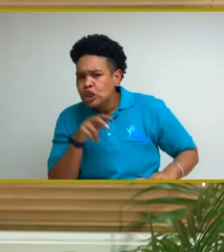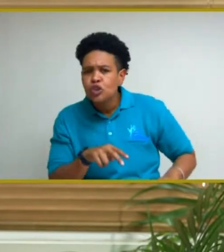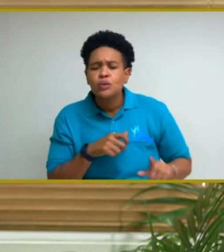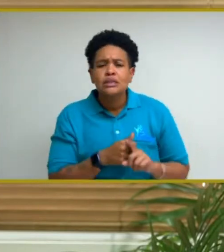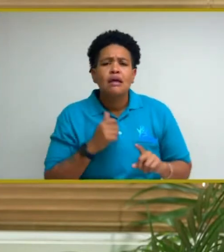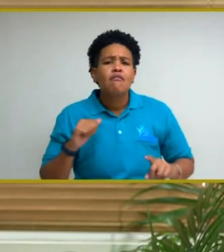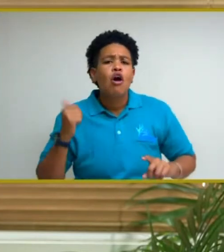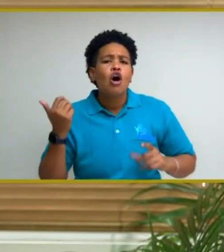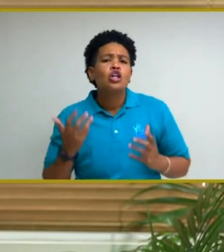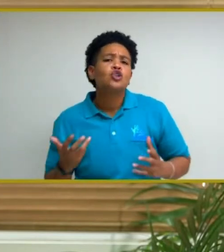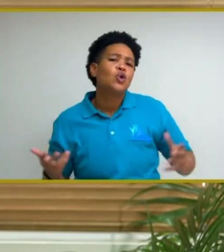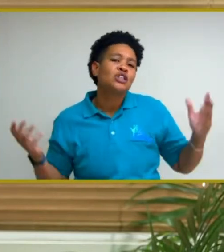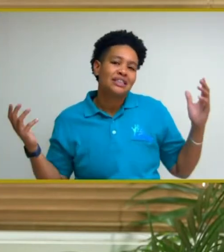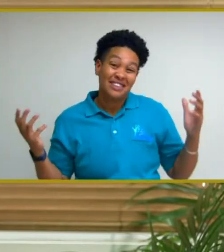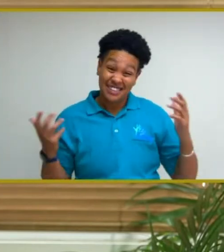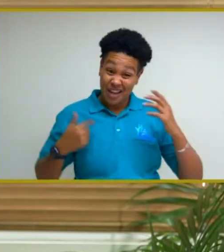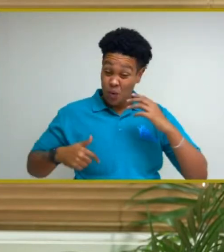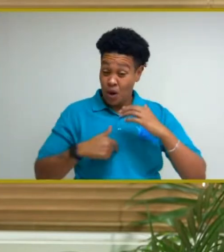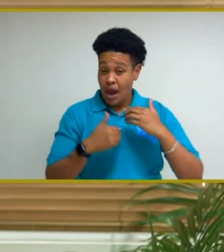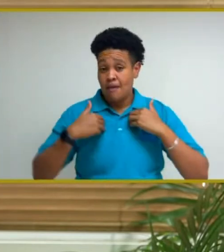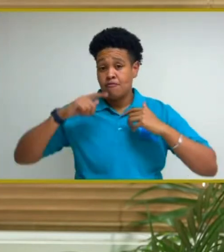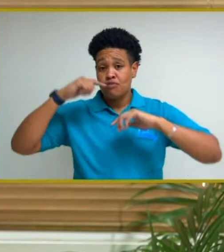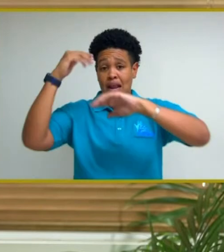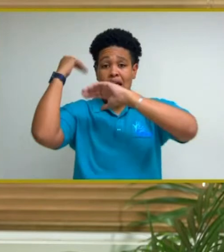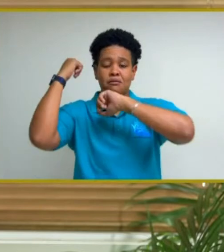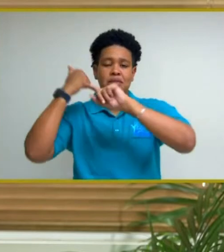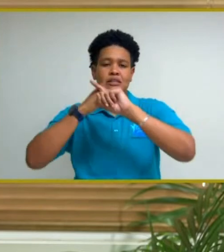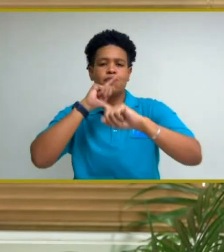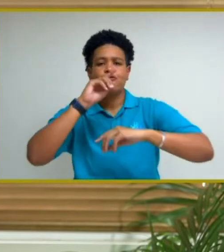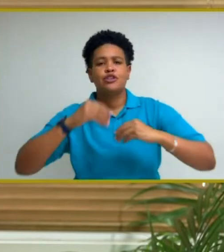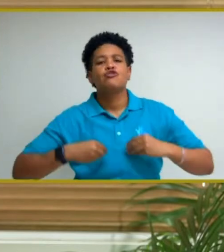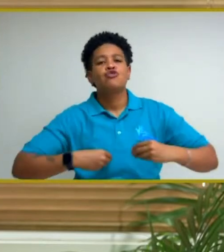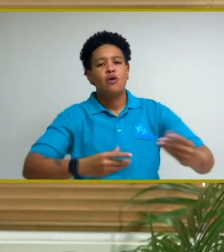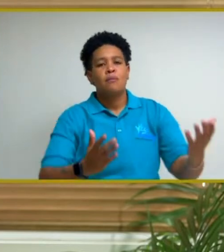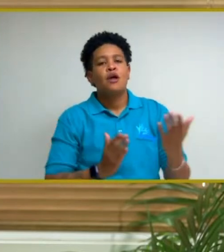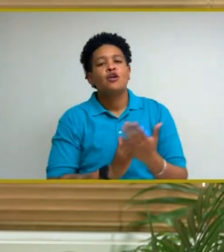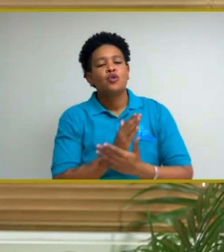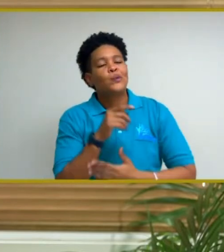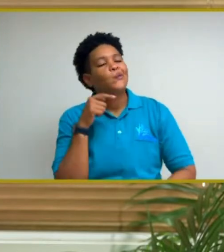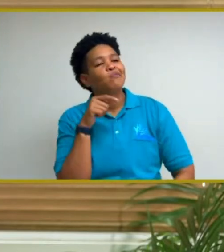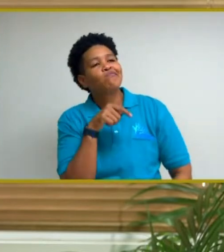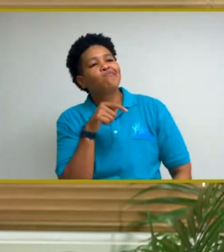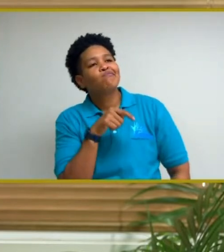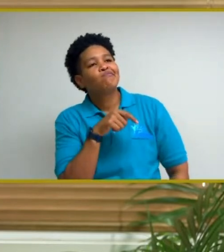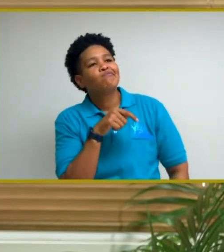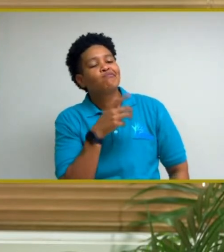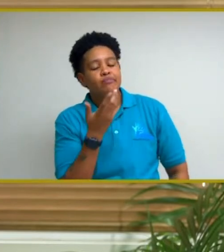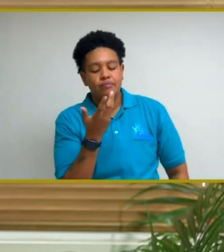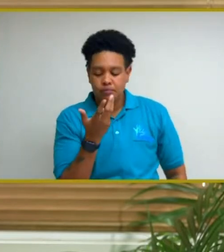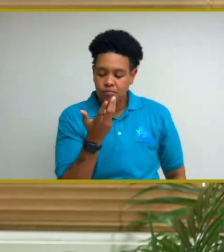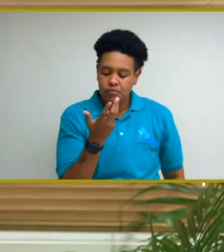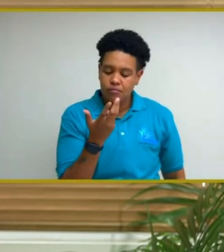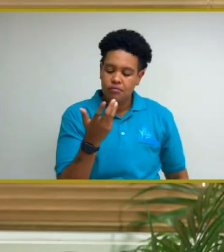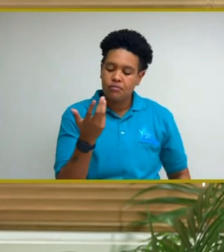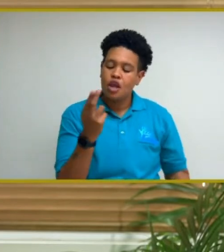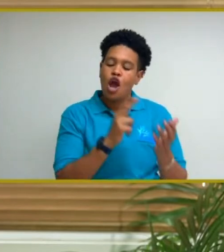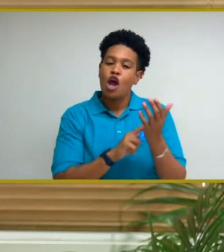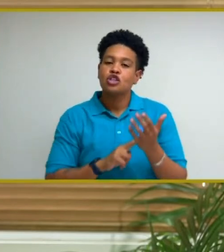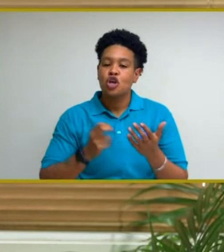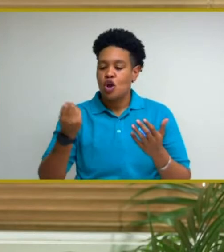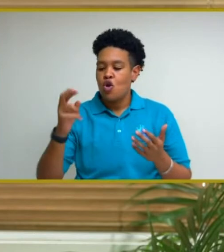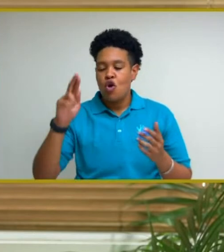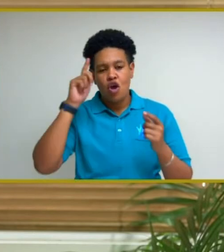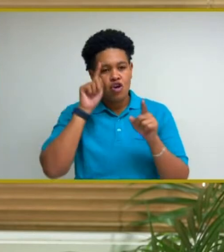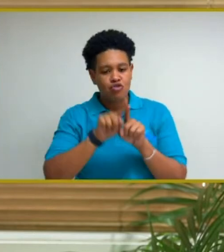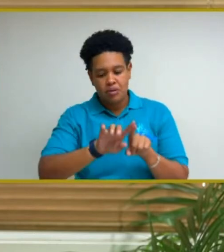other sources, and we have expectations to be supplied through the contracts or the agreements that